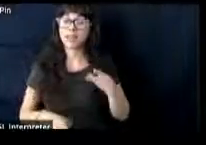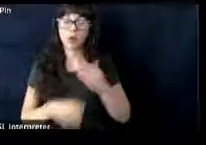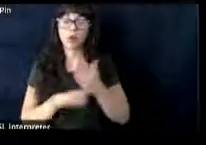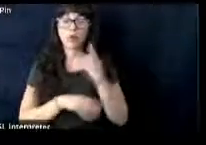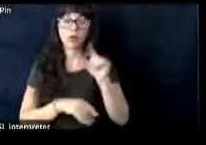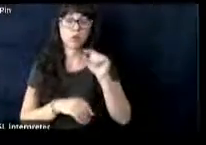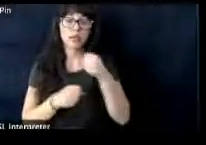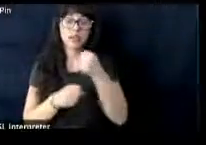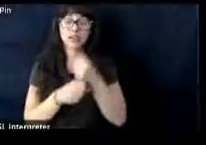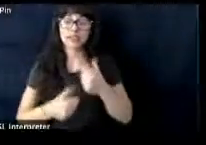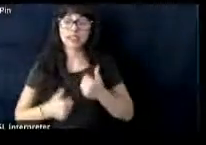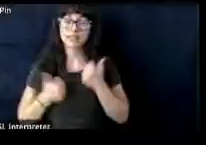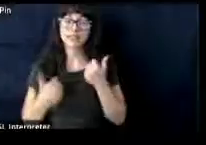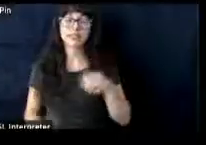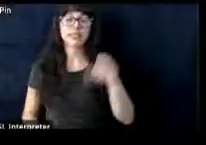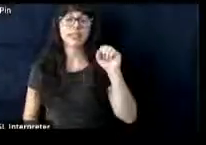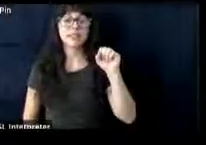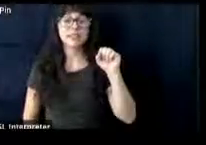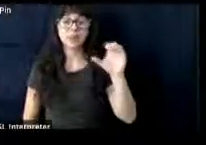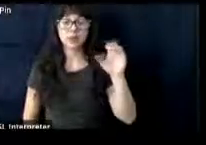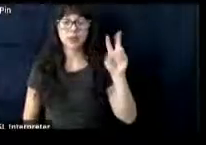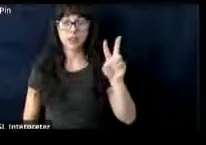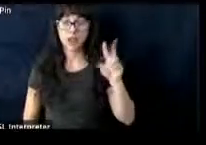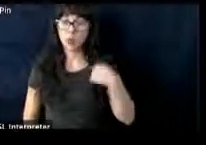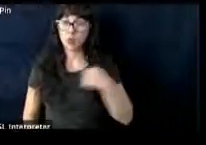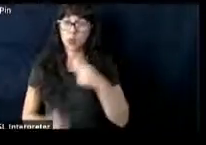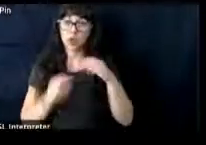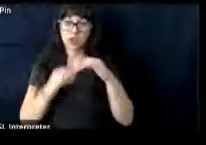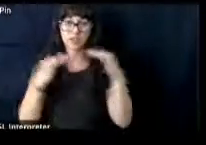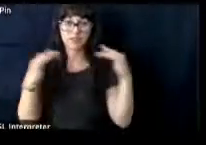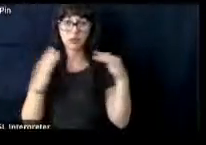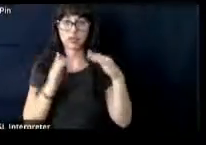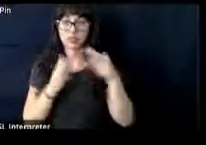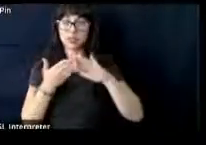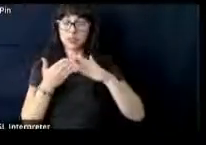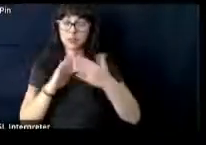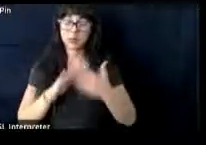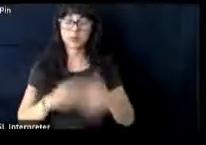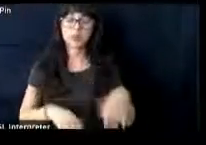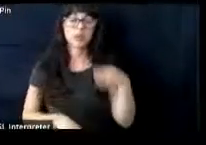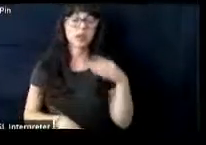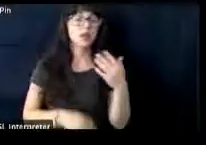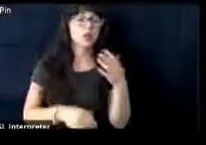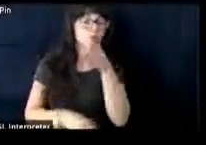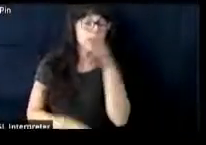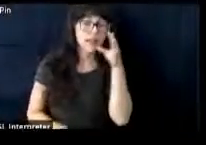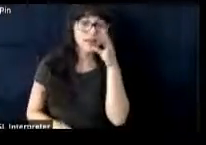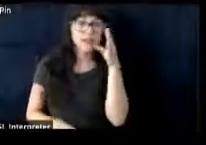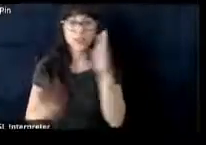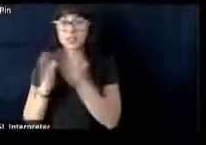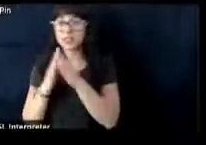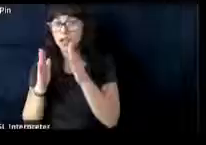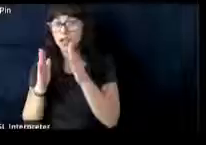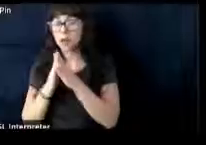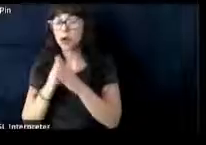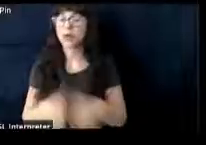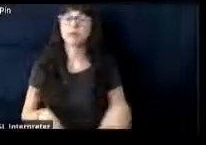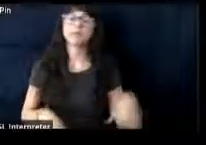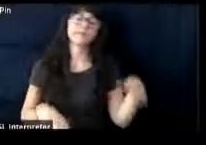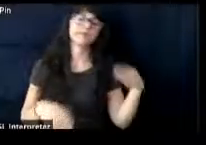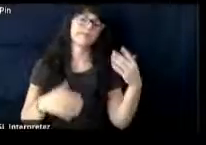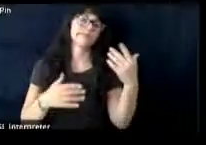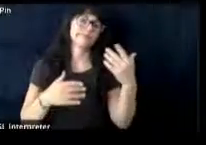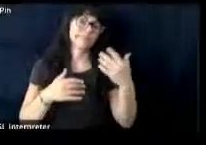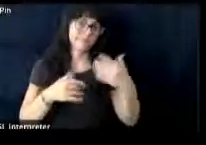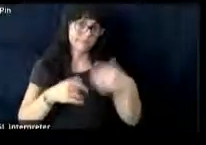Clarita Valley. We're a diverse community of horse ranches, suburbs, urban areas, and booming industry. The